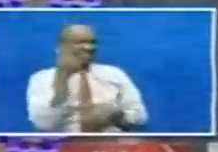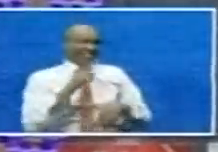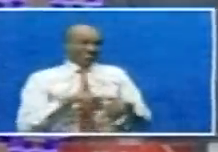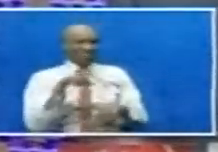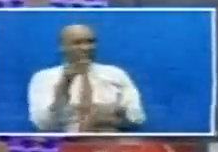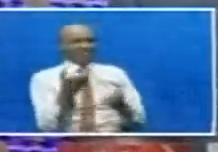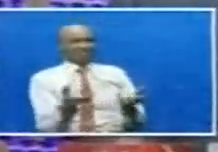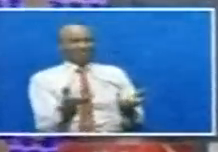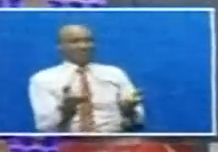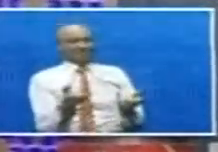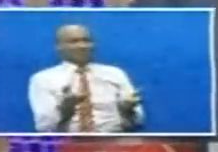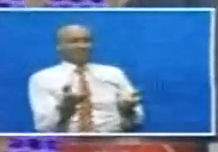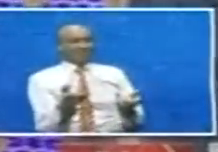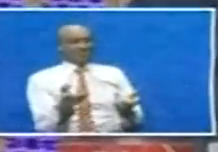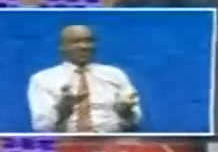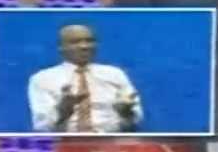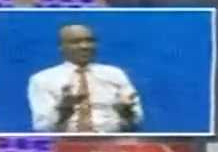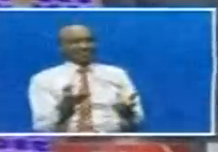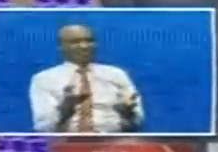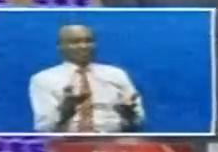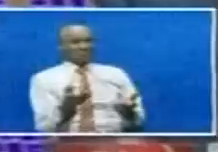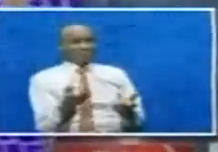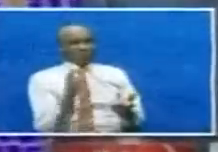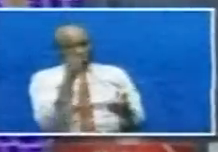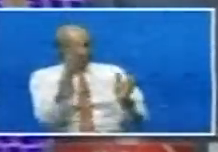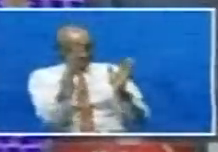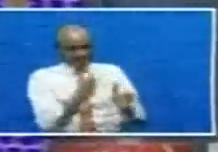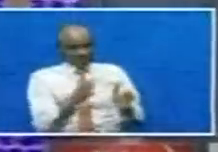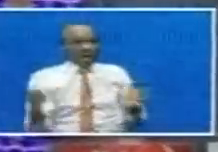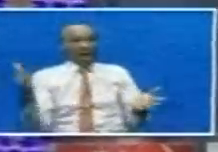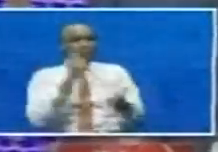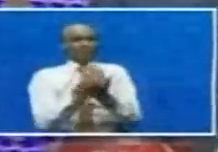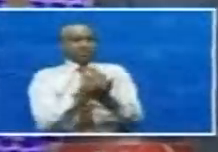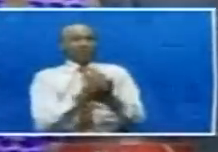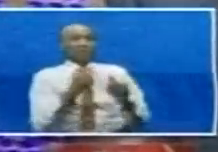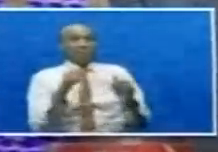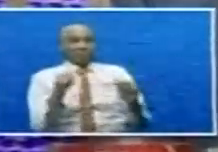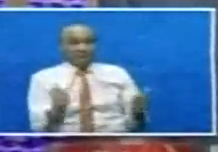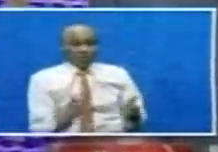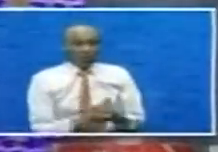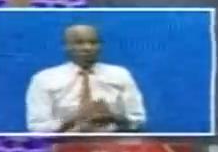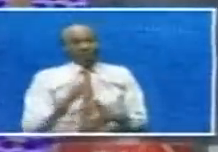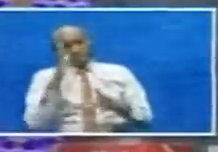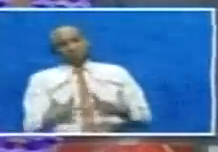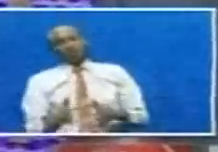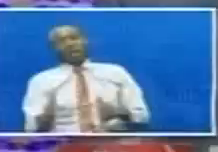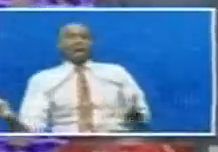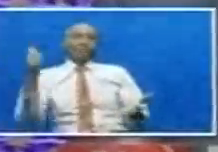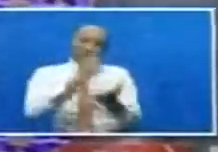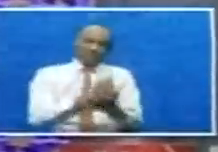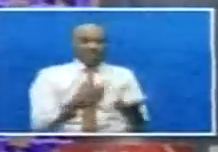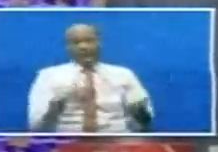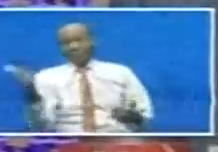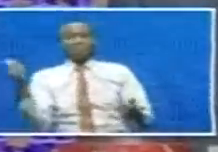mundane. That one who has not been appointed, who has been appointed, the